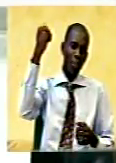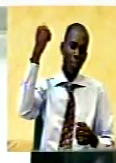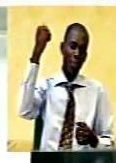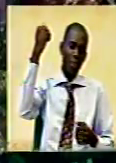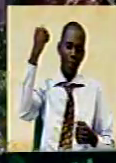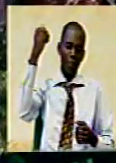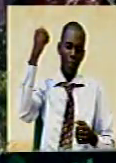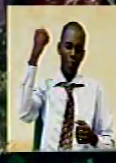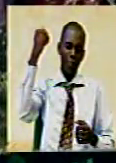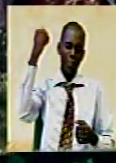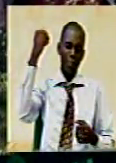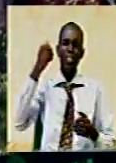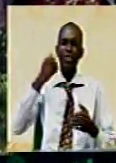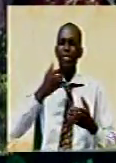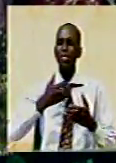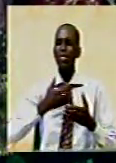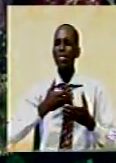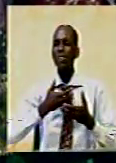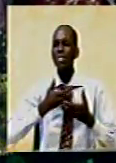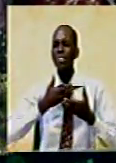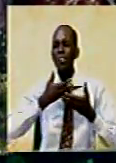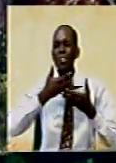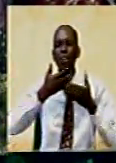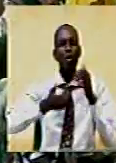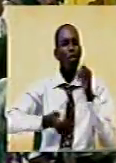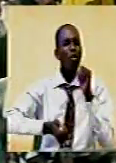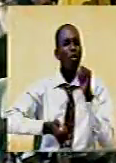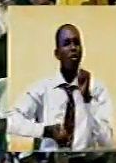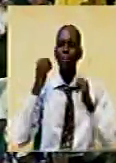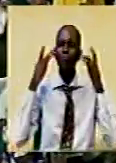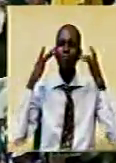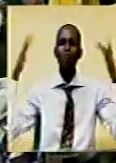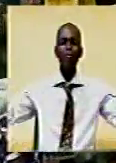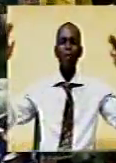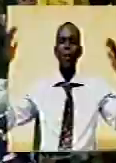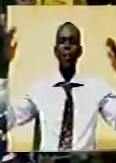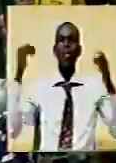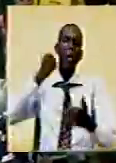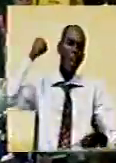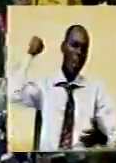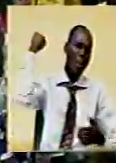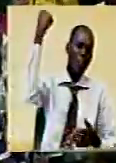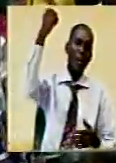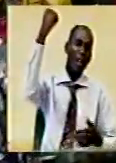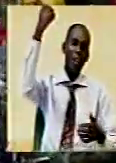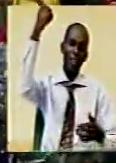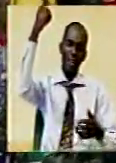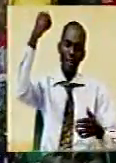pray. Give a loud